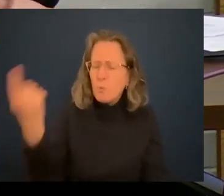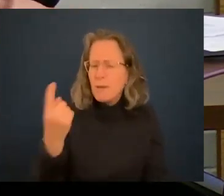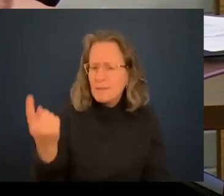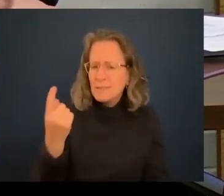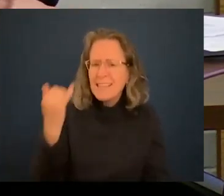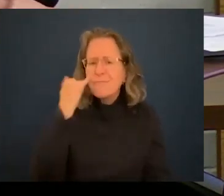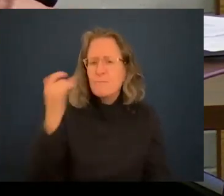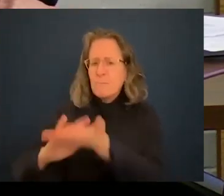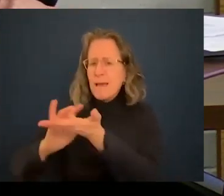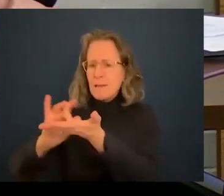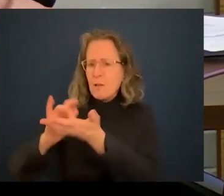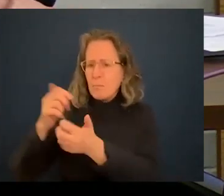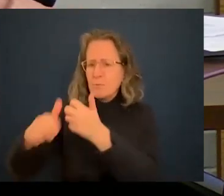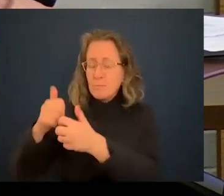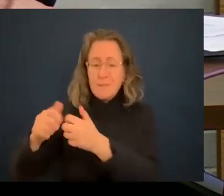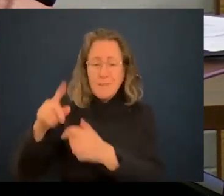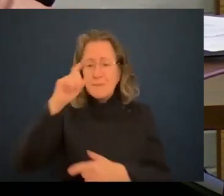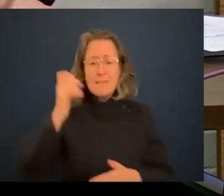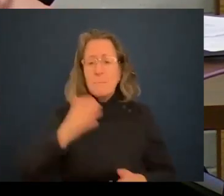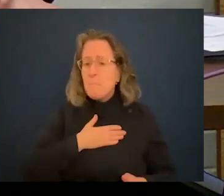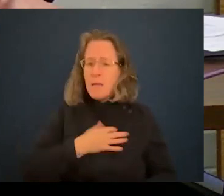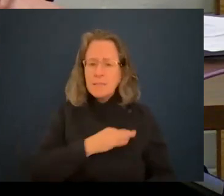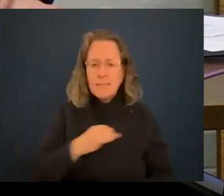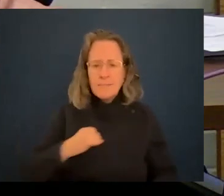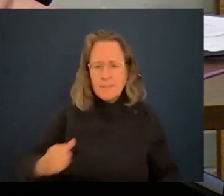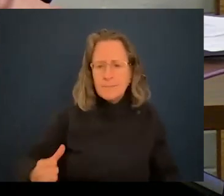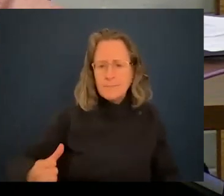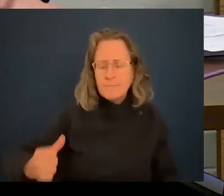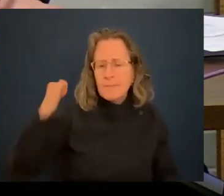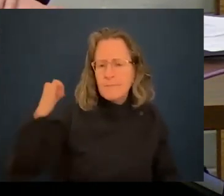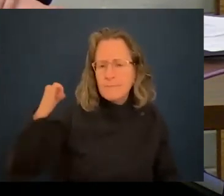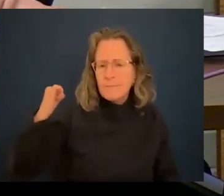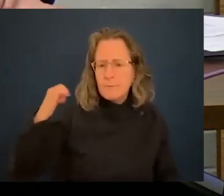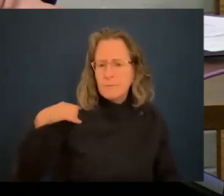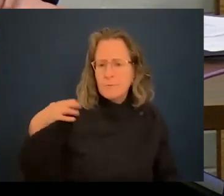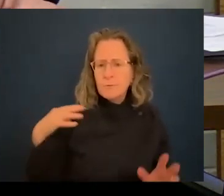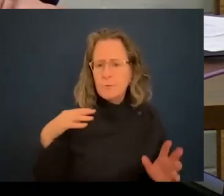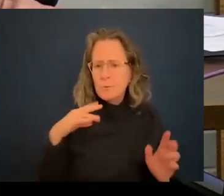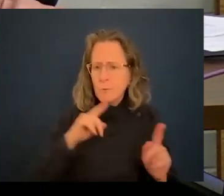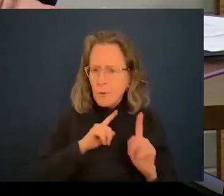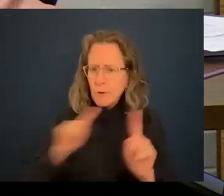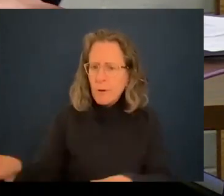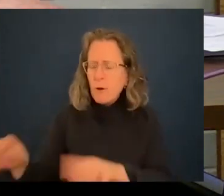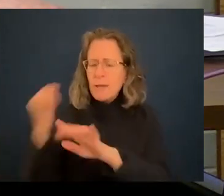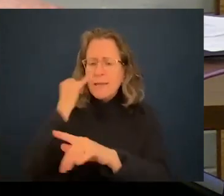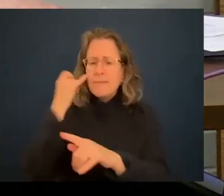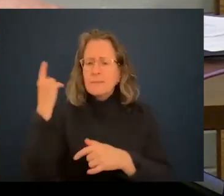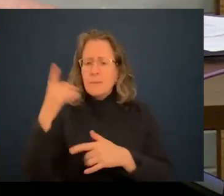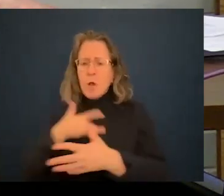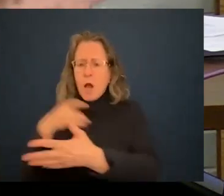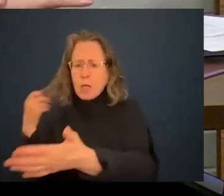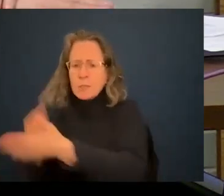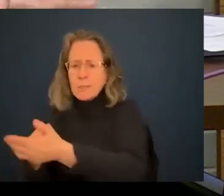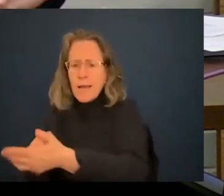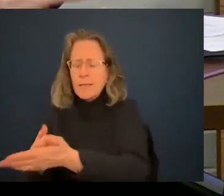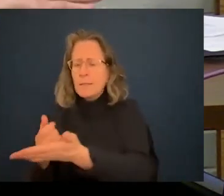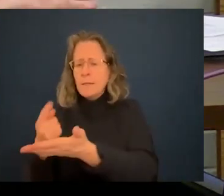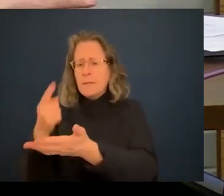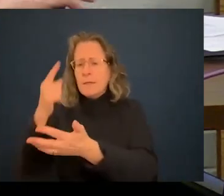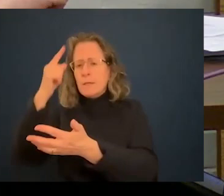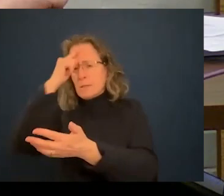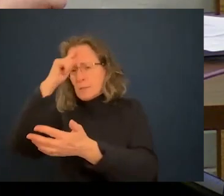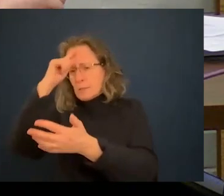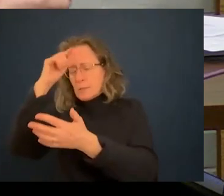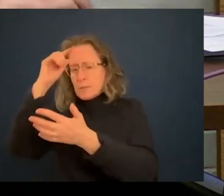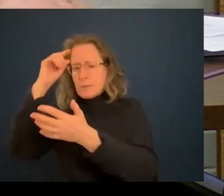our people my staff is not going to sit there when somebody's having a heart attack or stroke that's two or three minutes away from